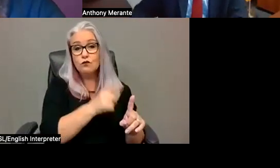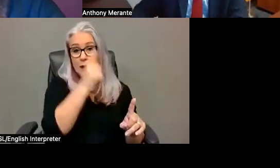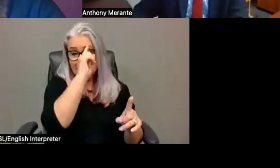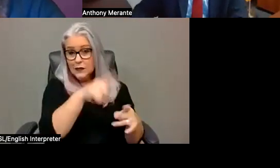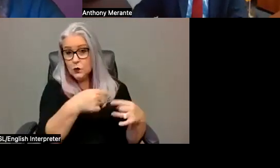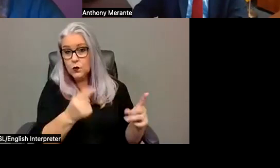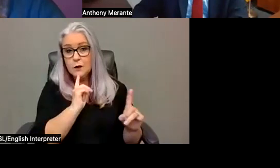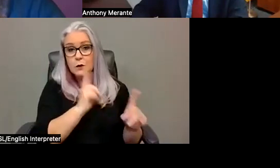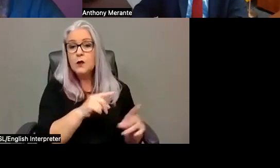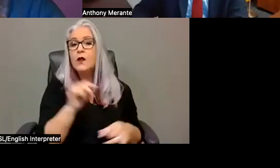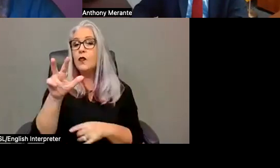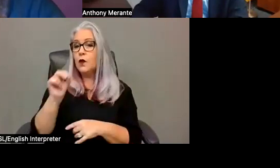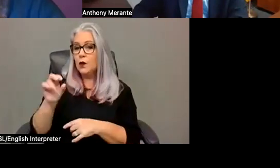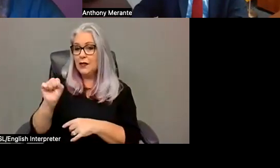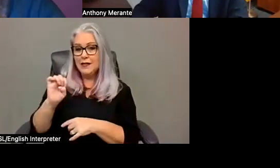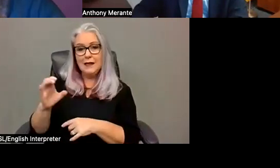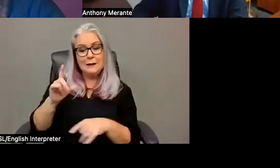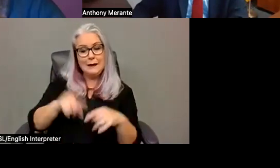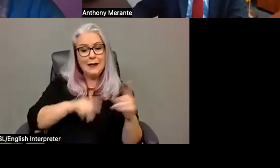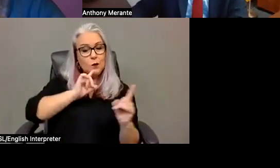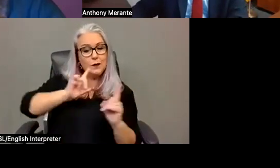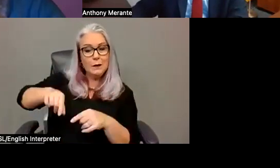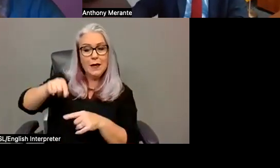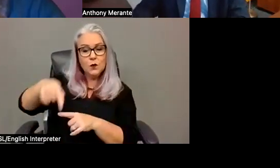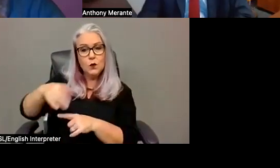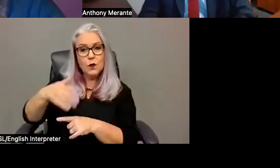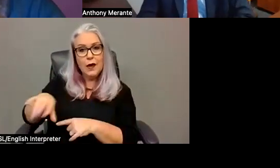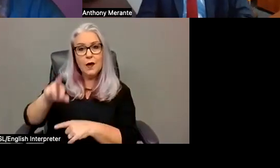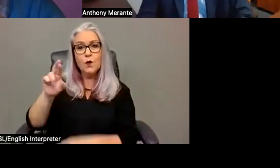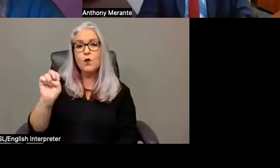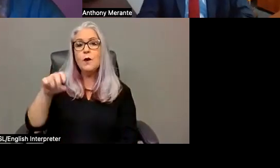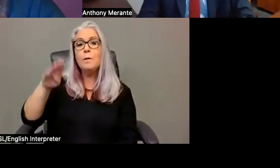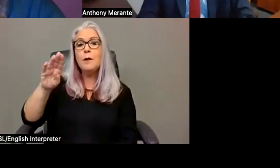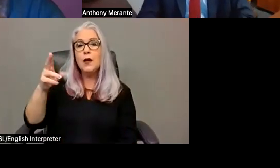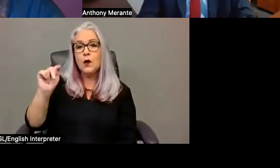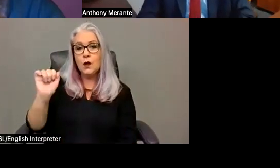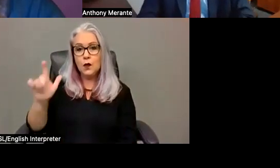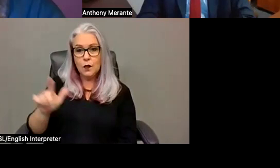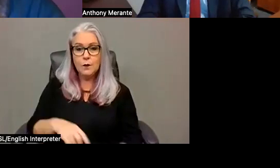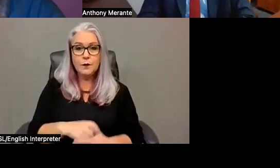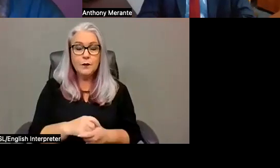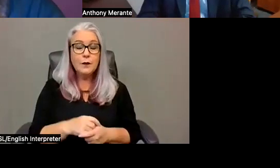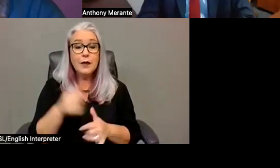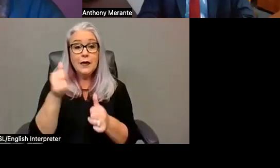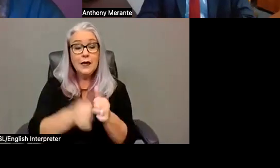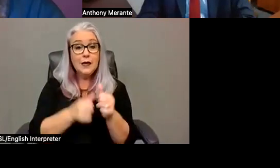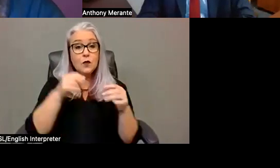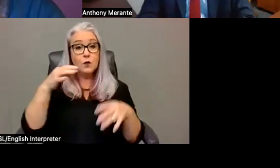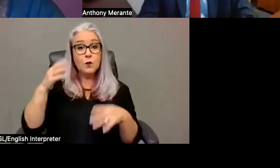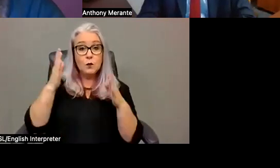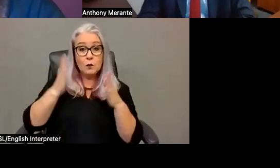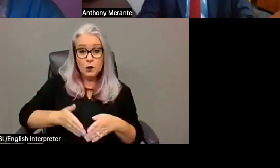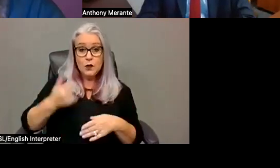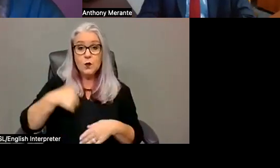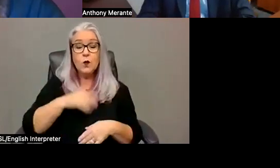and there will be no responses to rebuttals. At the conclusion of the question period, each candidate will have up to